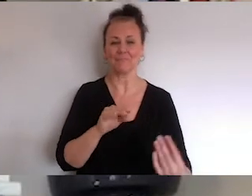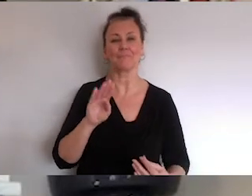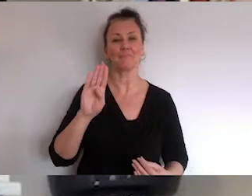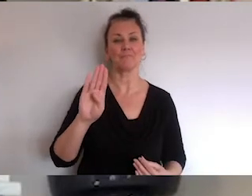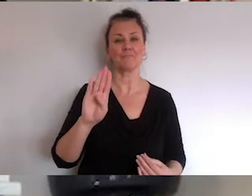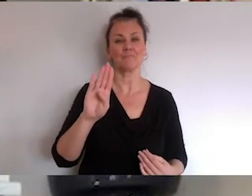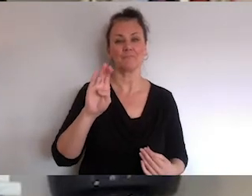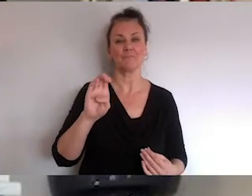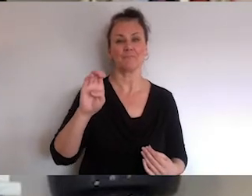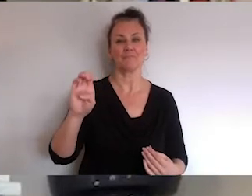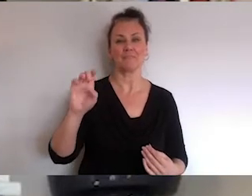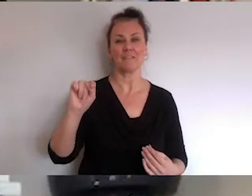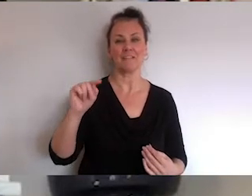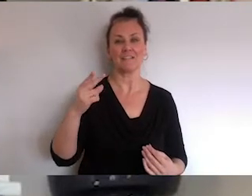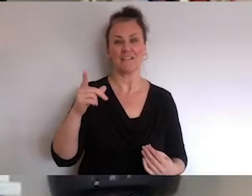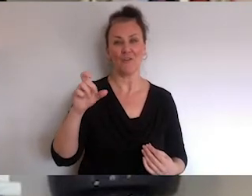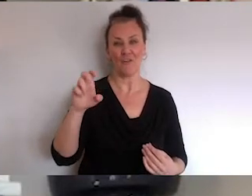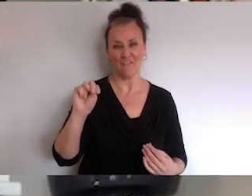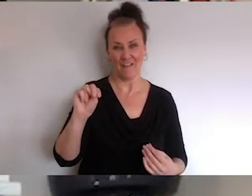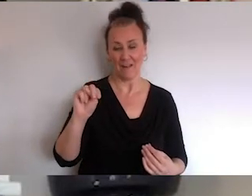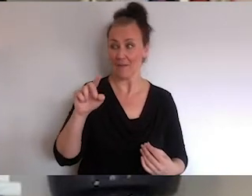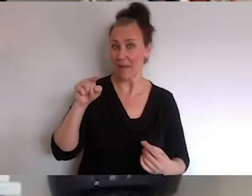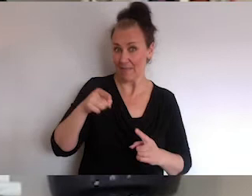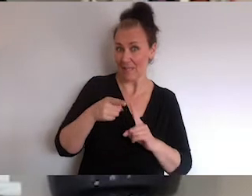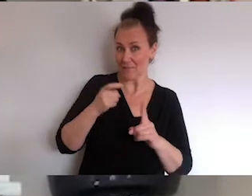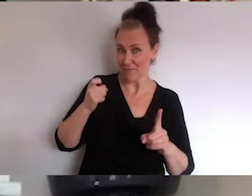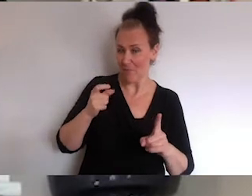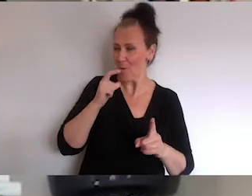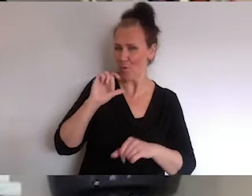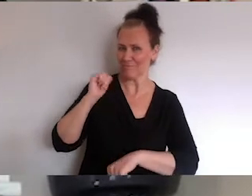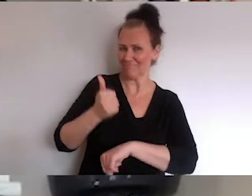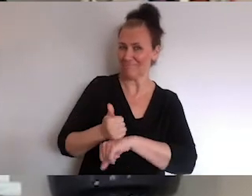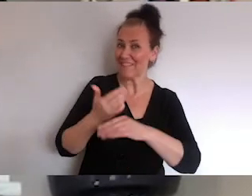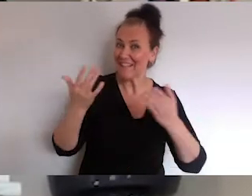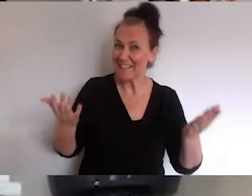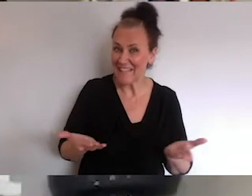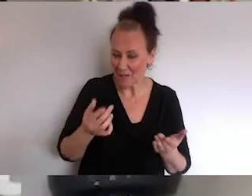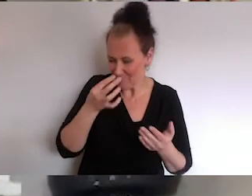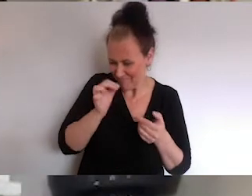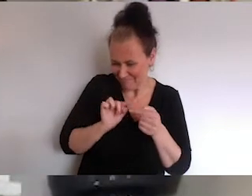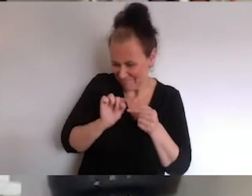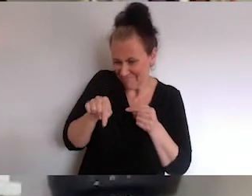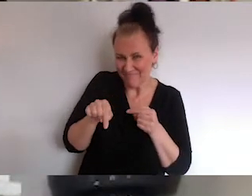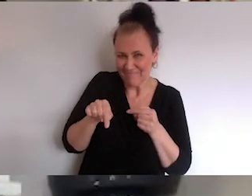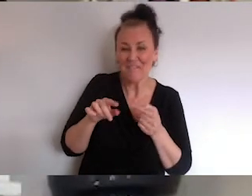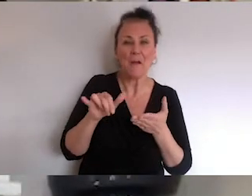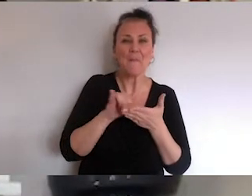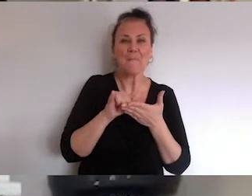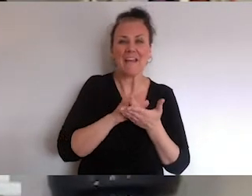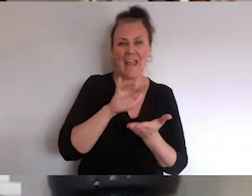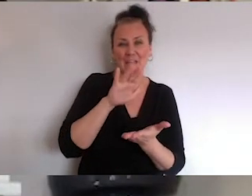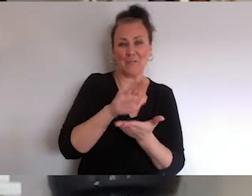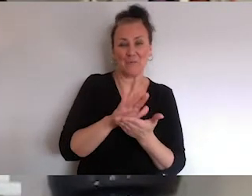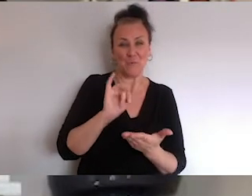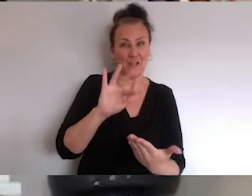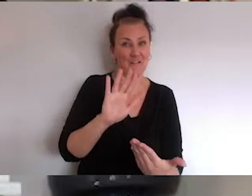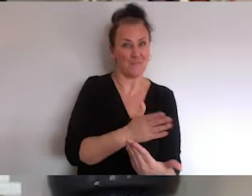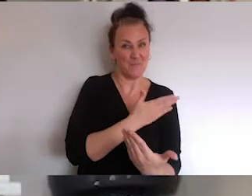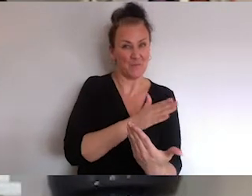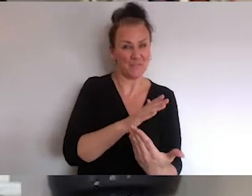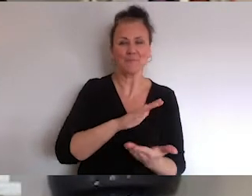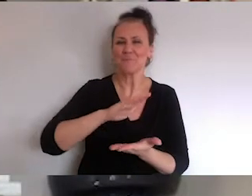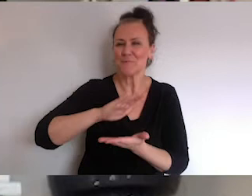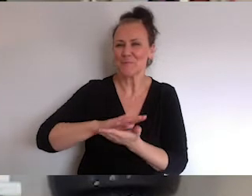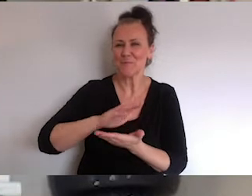musical ensemble that is, in fact, based here on Morningside Heights, the Manhattan School of Music Student